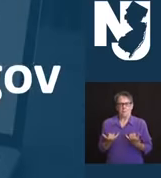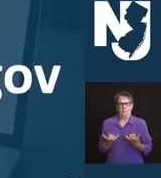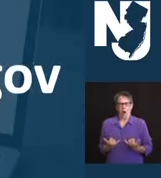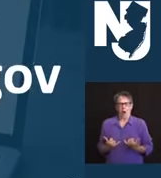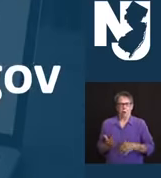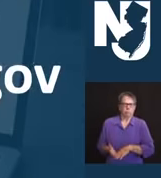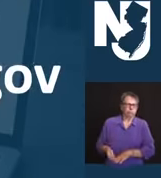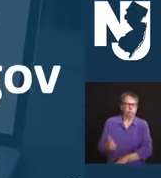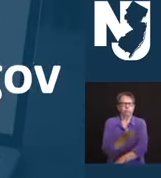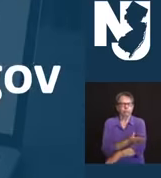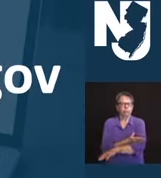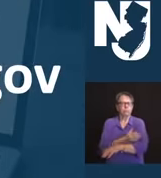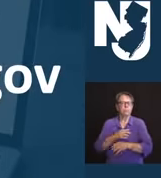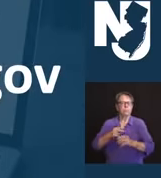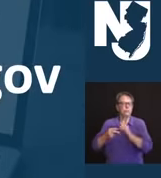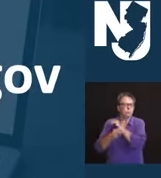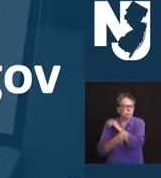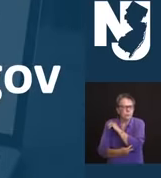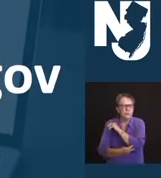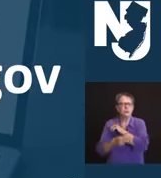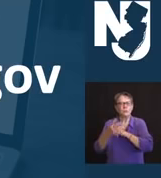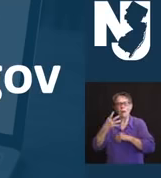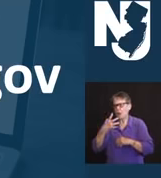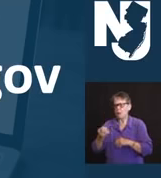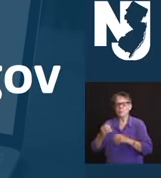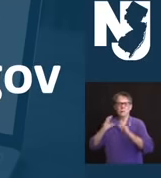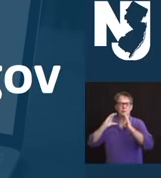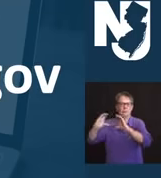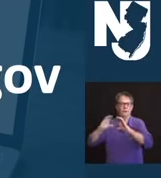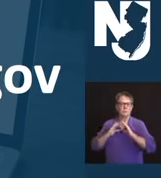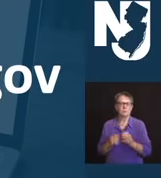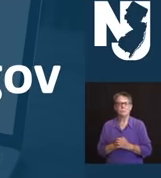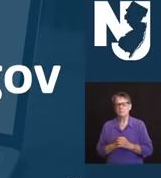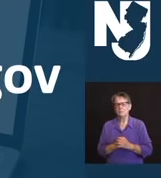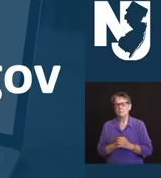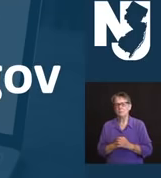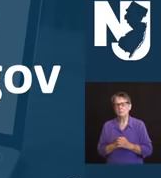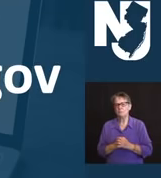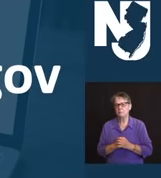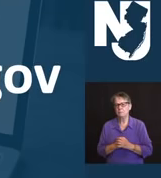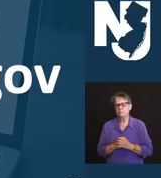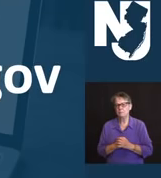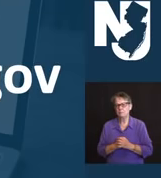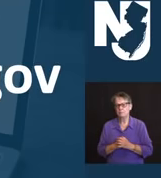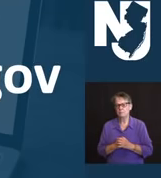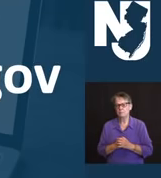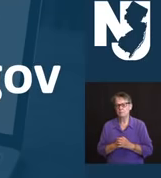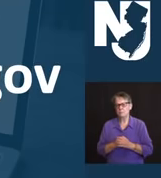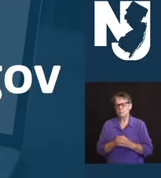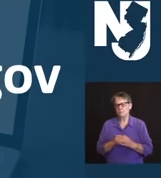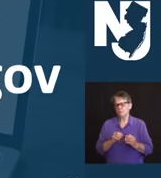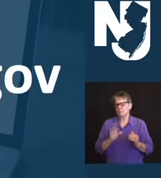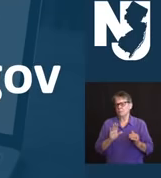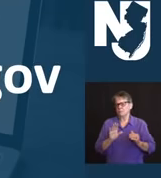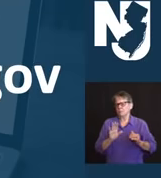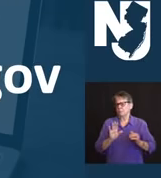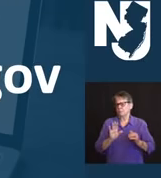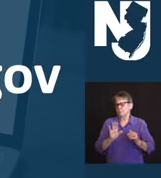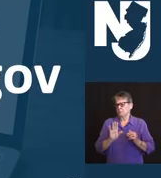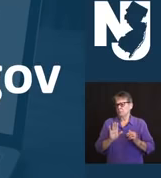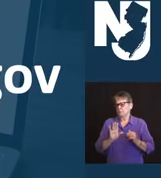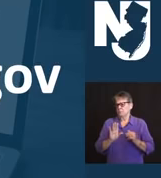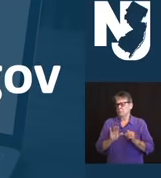Finally, before I turn things over to Lieutenant Governor, I want to remember a couple of losses from our New Jersey family that were non-COVID